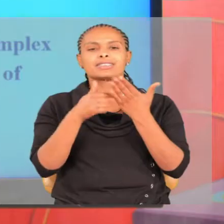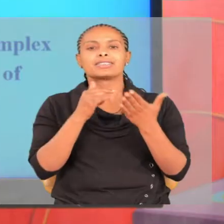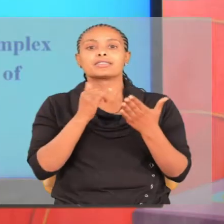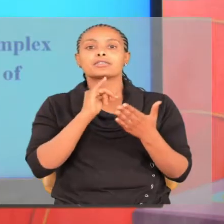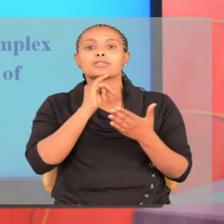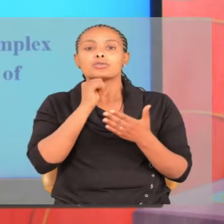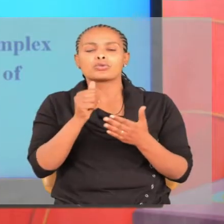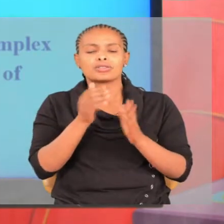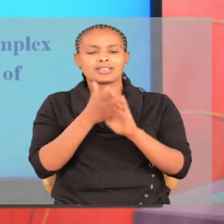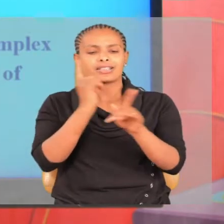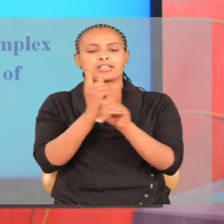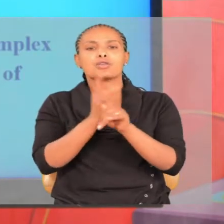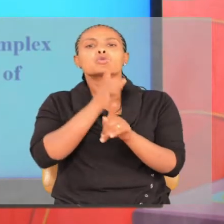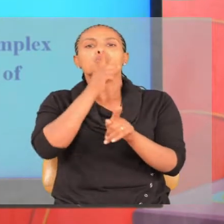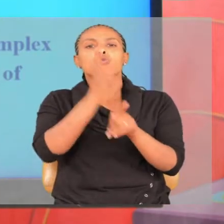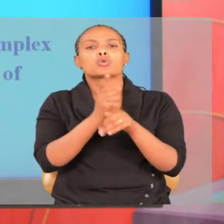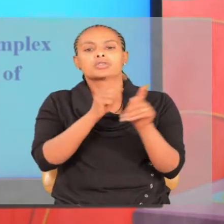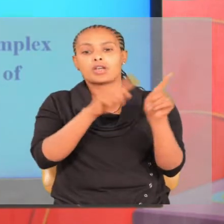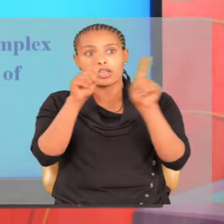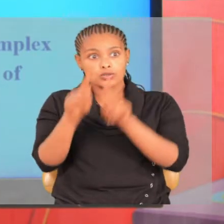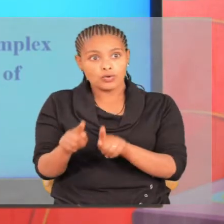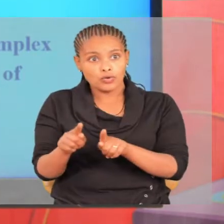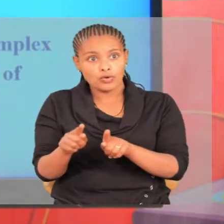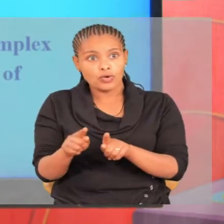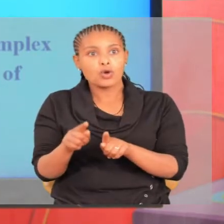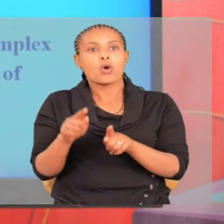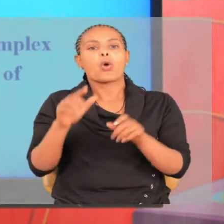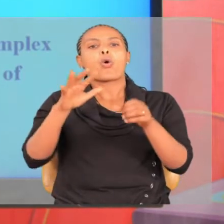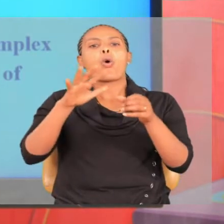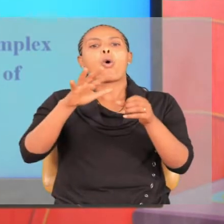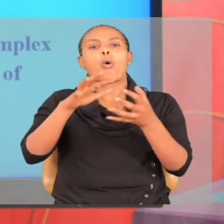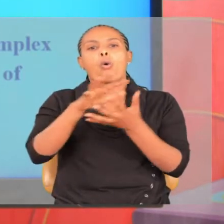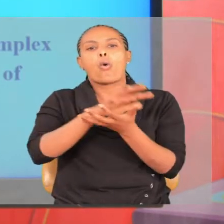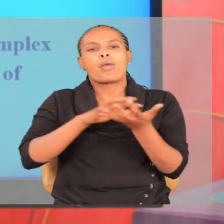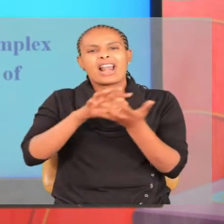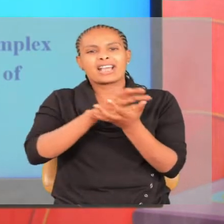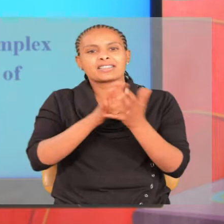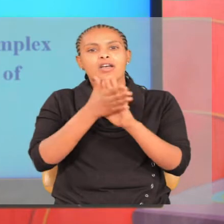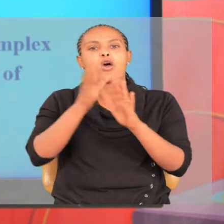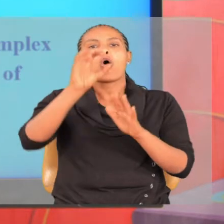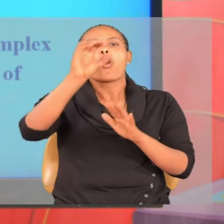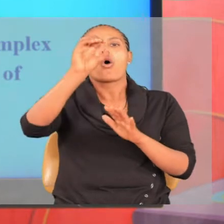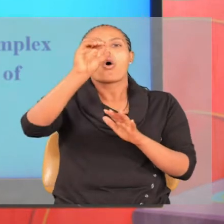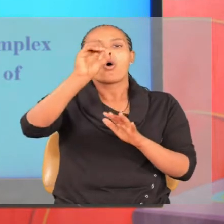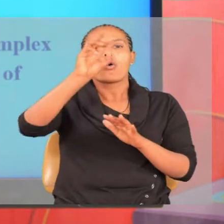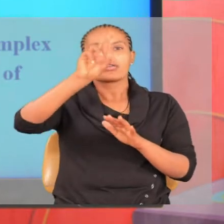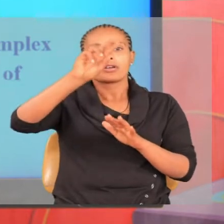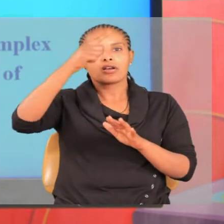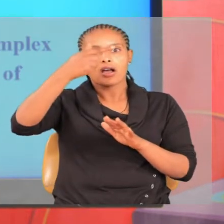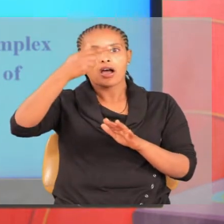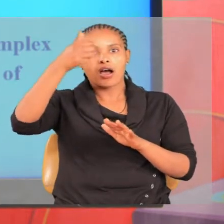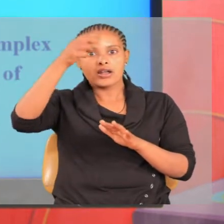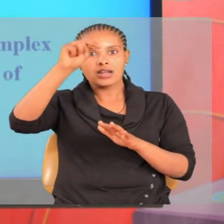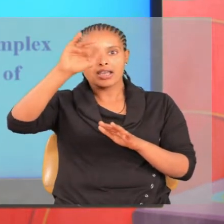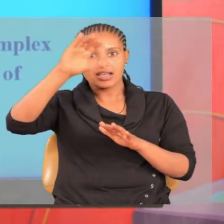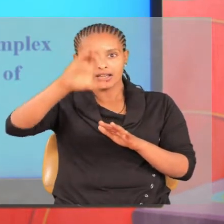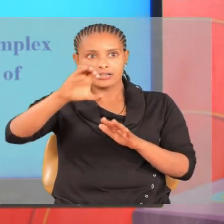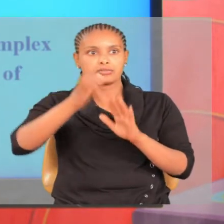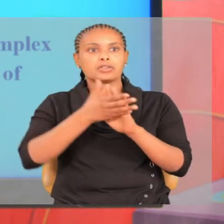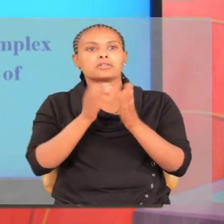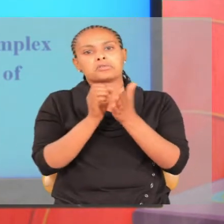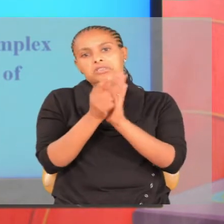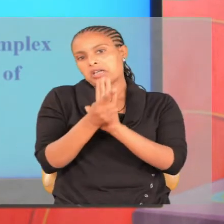not necessarily true in the case of complex organic compounds, such as